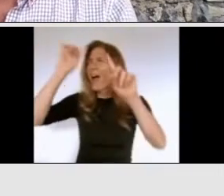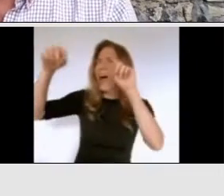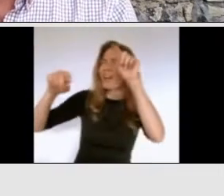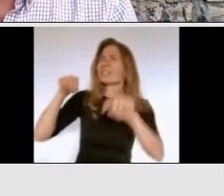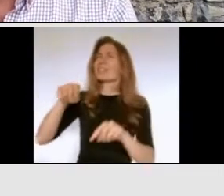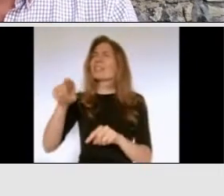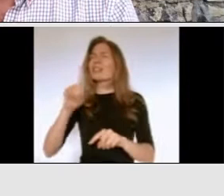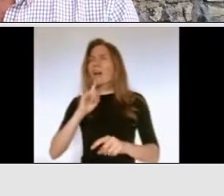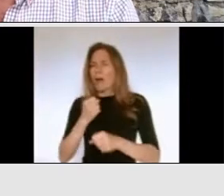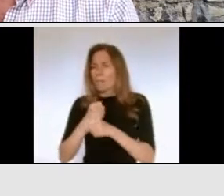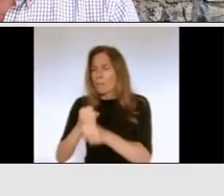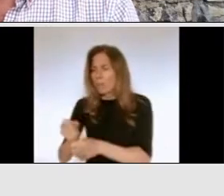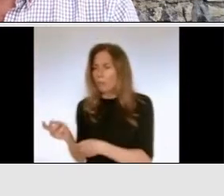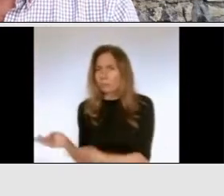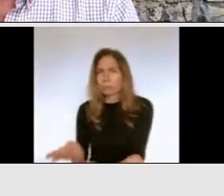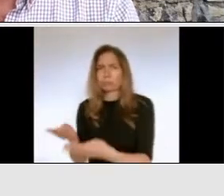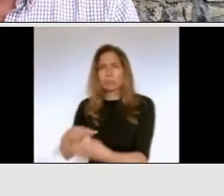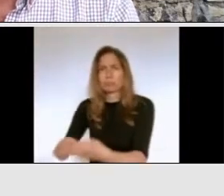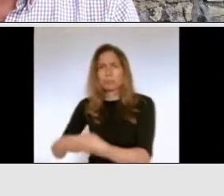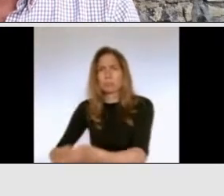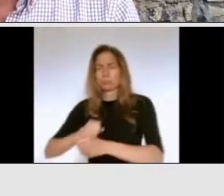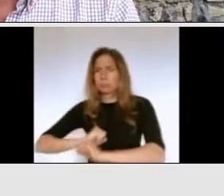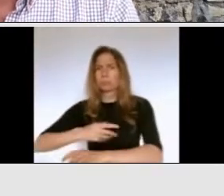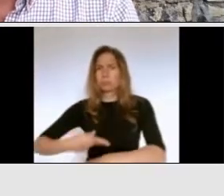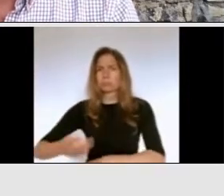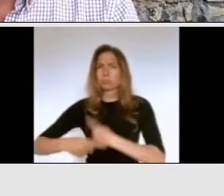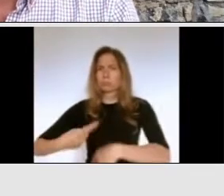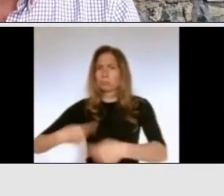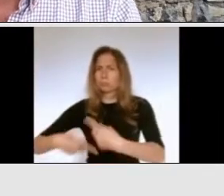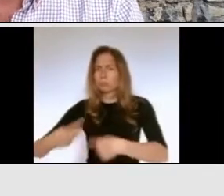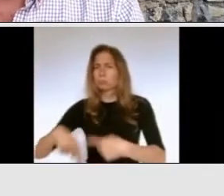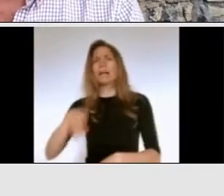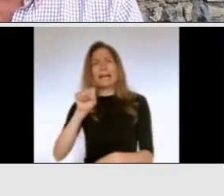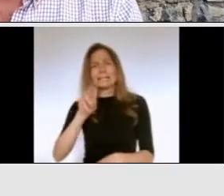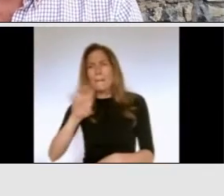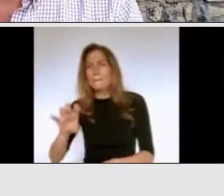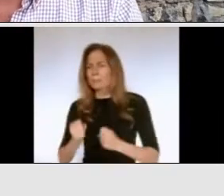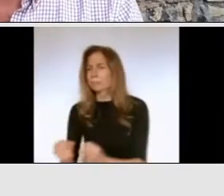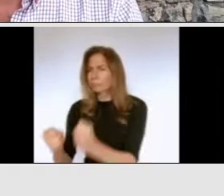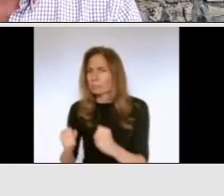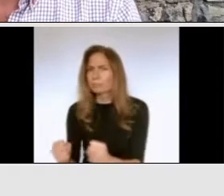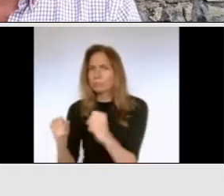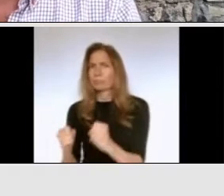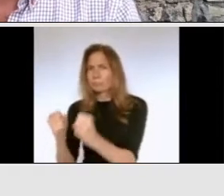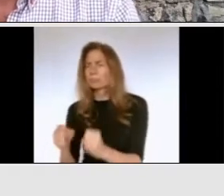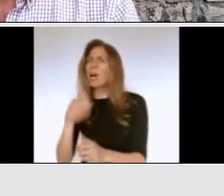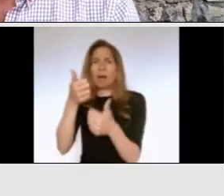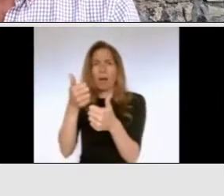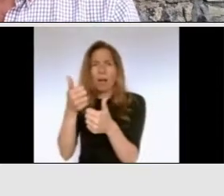and productivity within the different small and medium enterprises and large-scale industry within